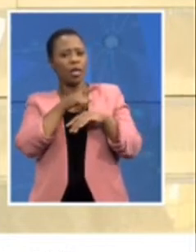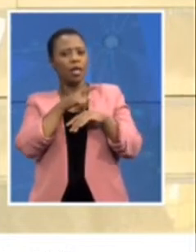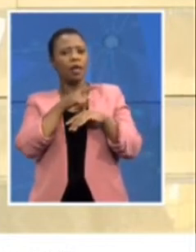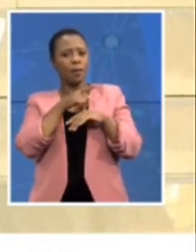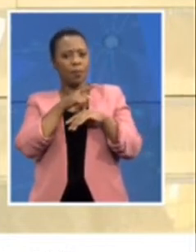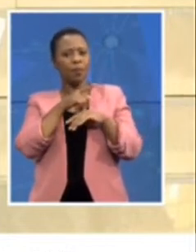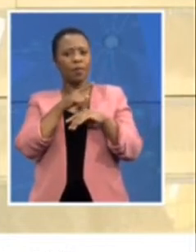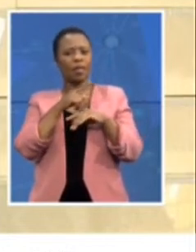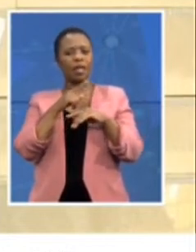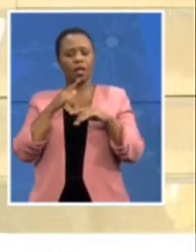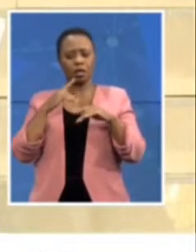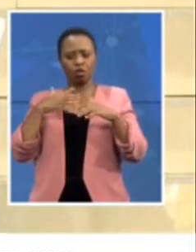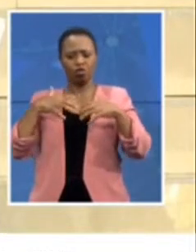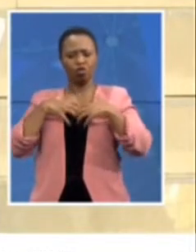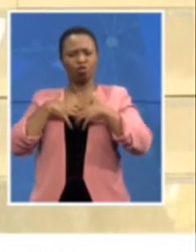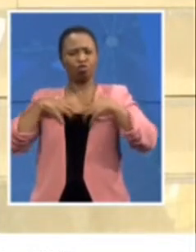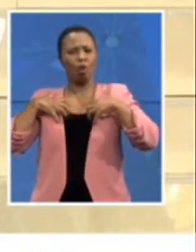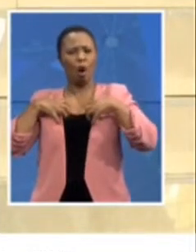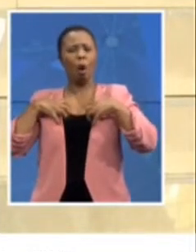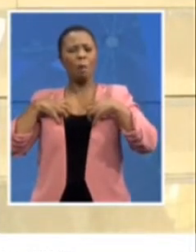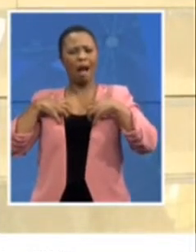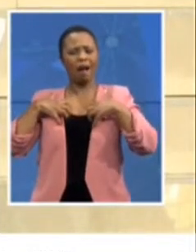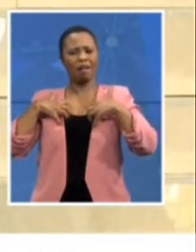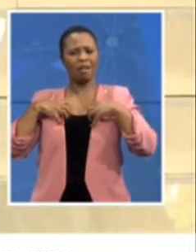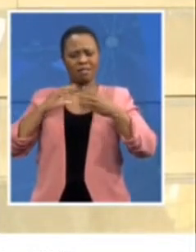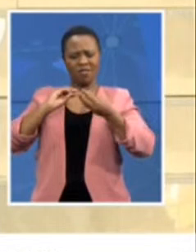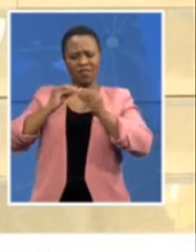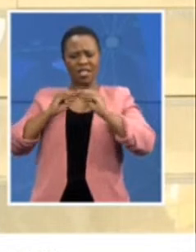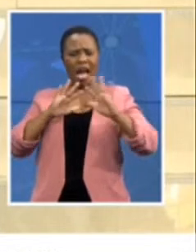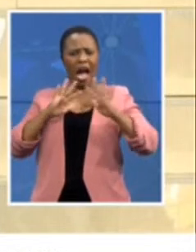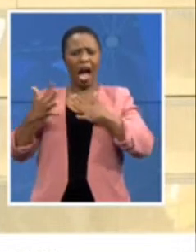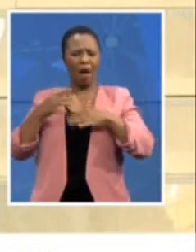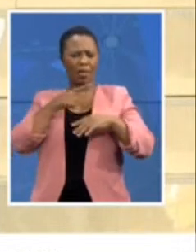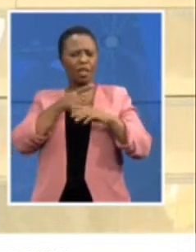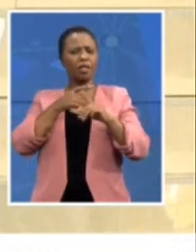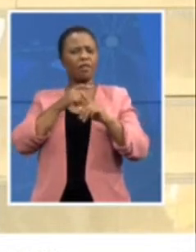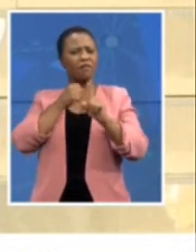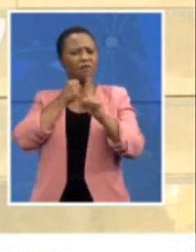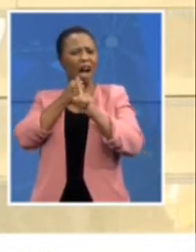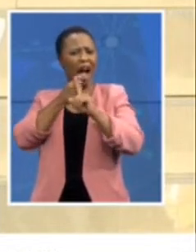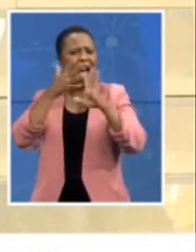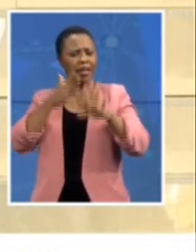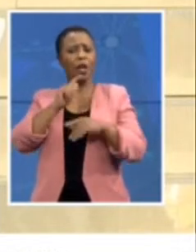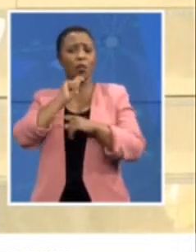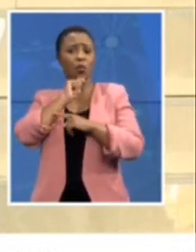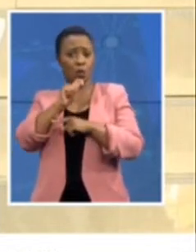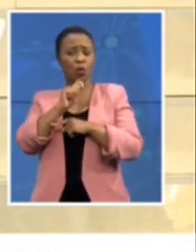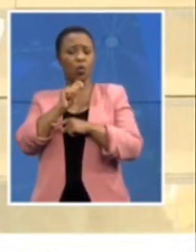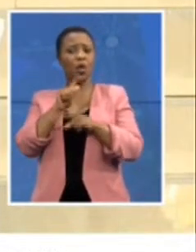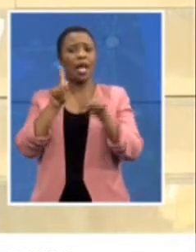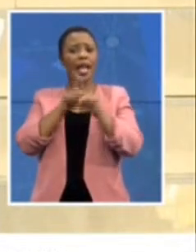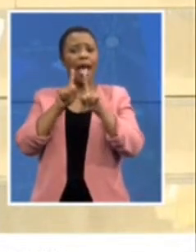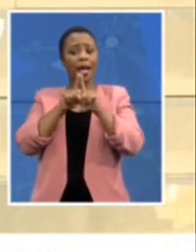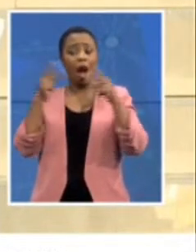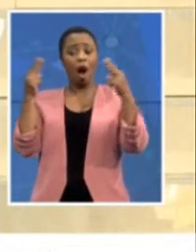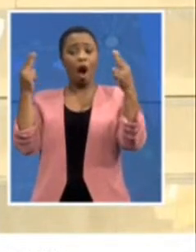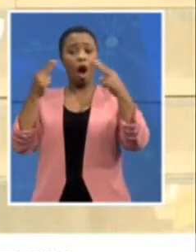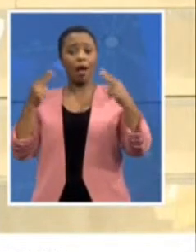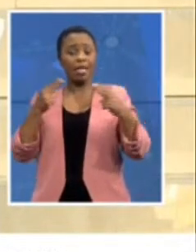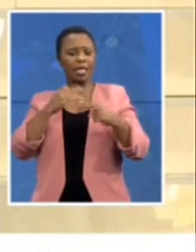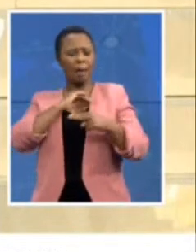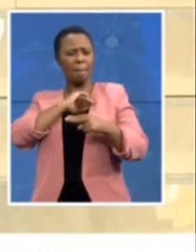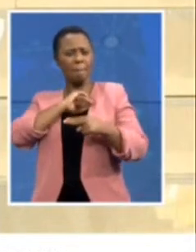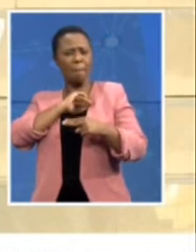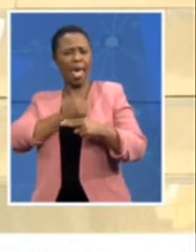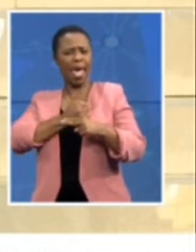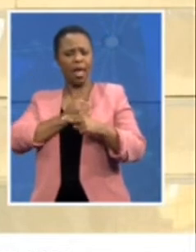fighter. Like an artist, she expressed her greatest pain through poetry. She used